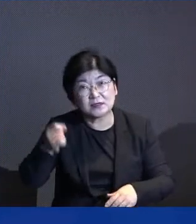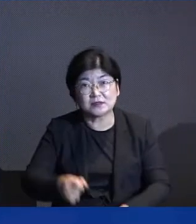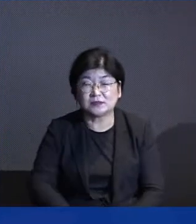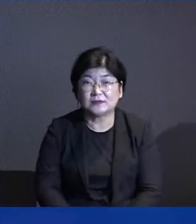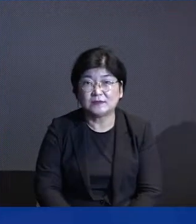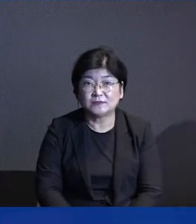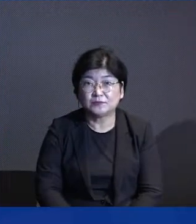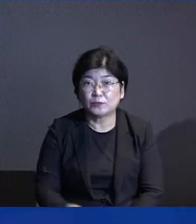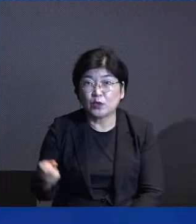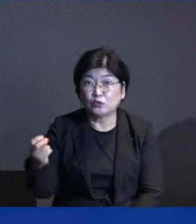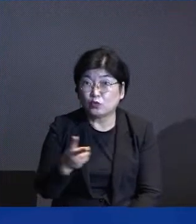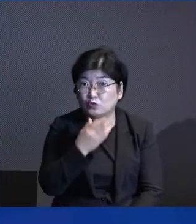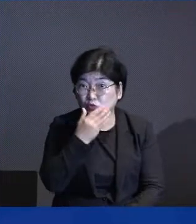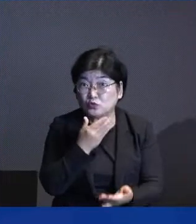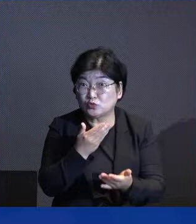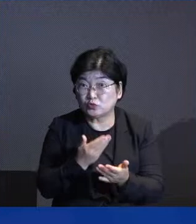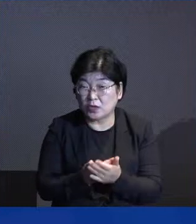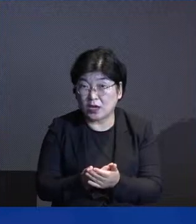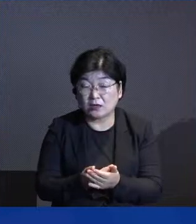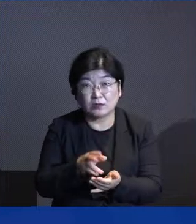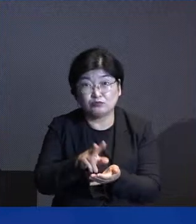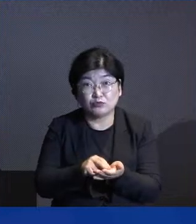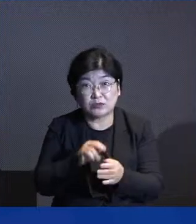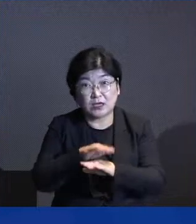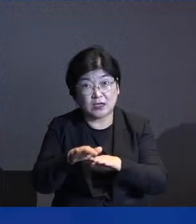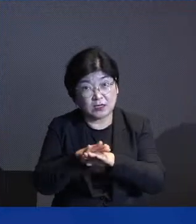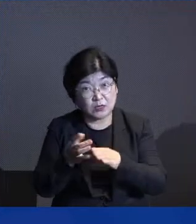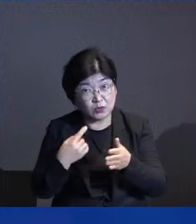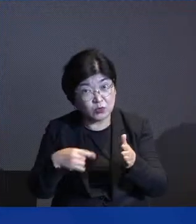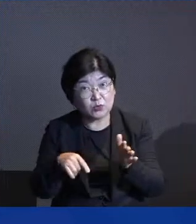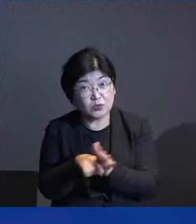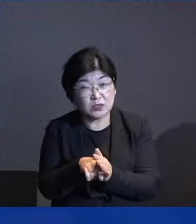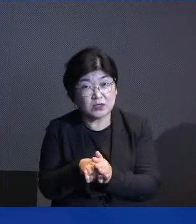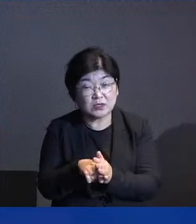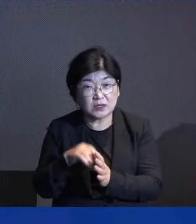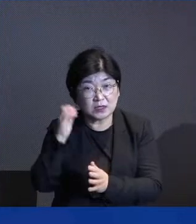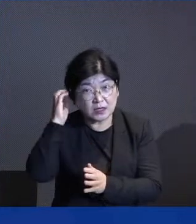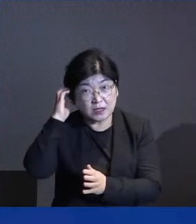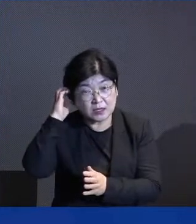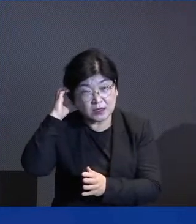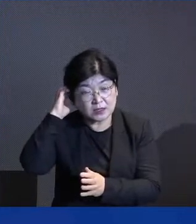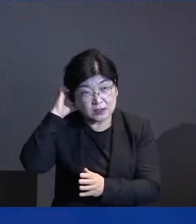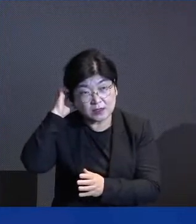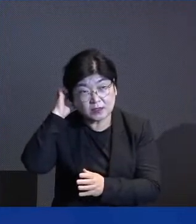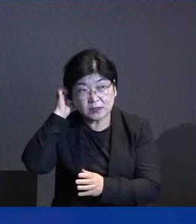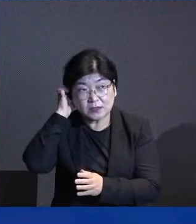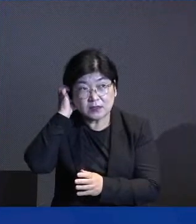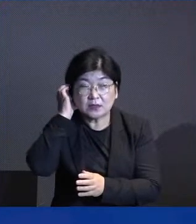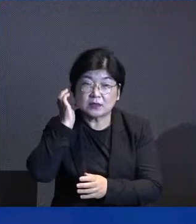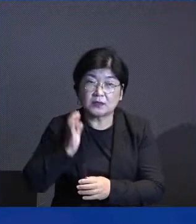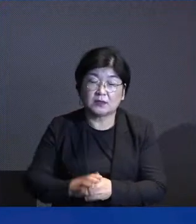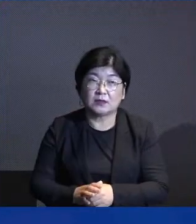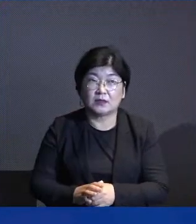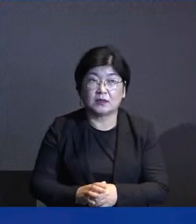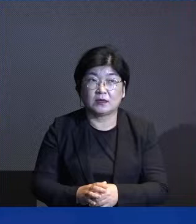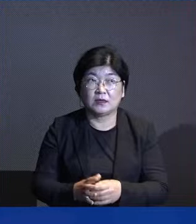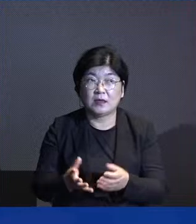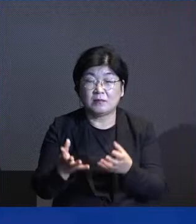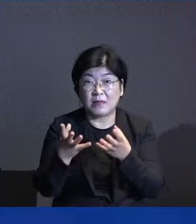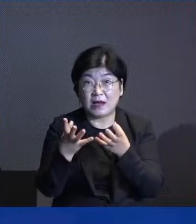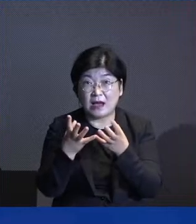touching. We showed that there was a degree of, a lot of unvaccinated individuals, increase in elder